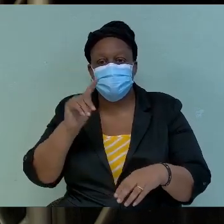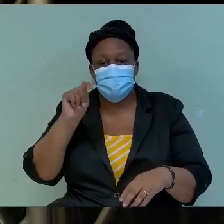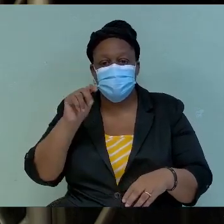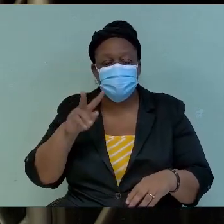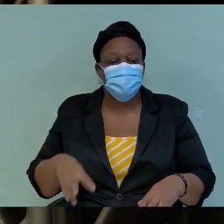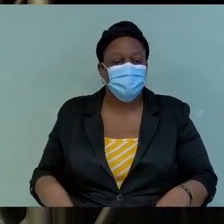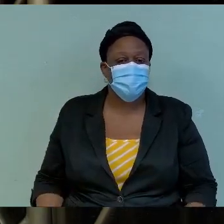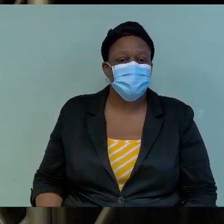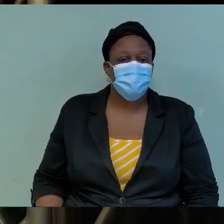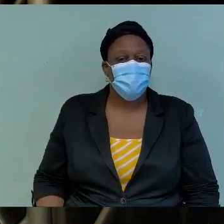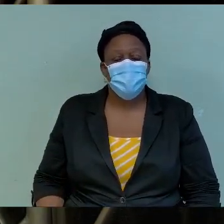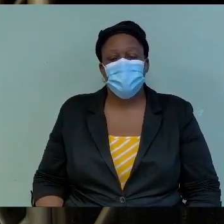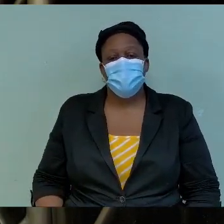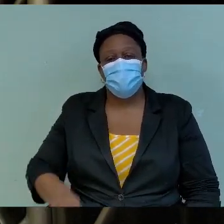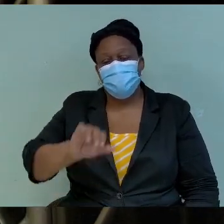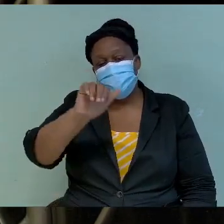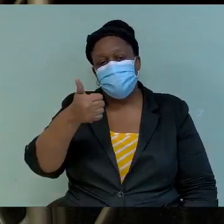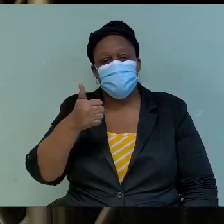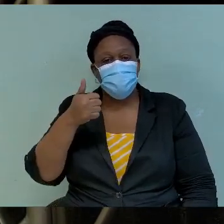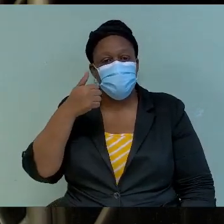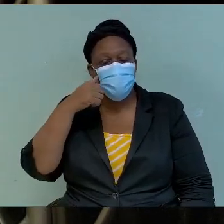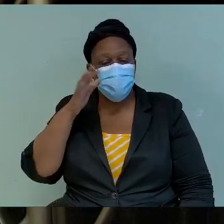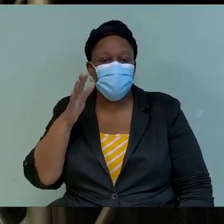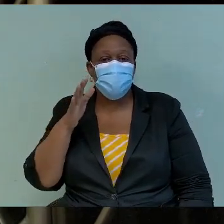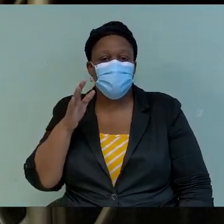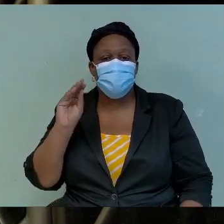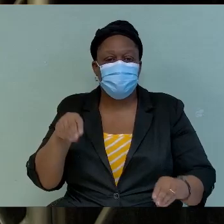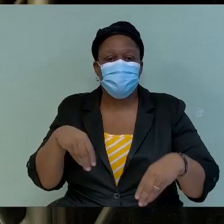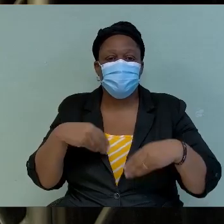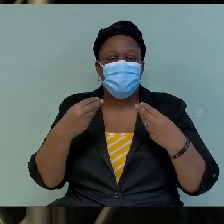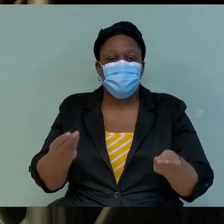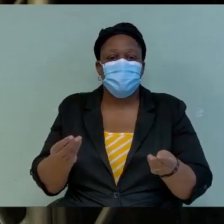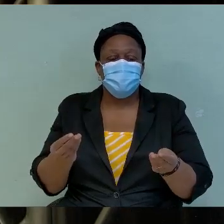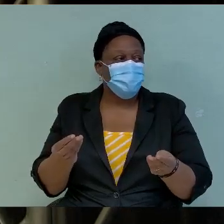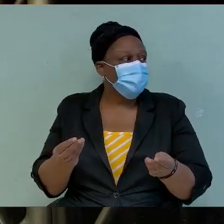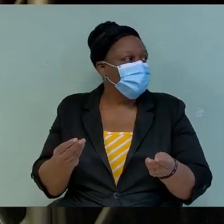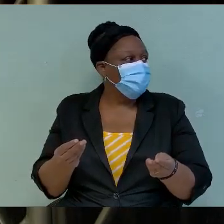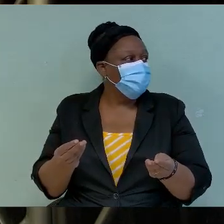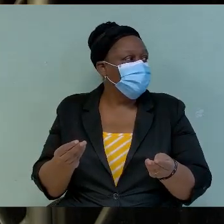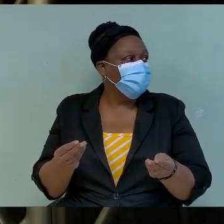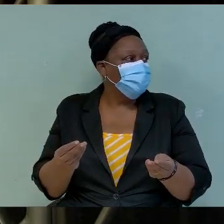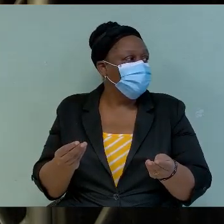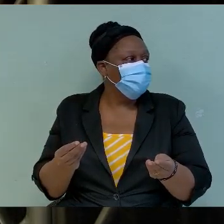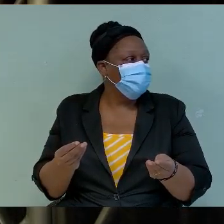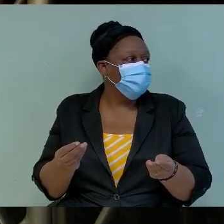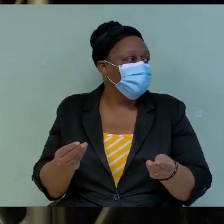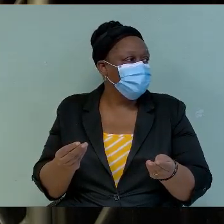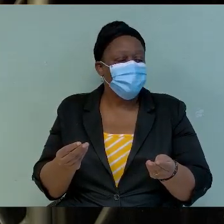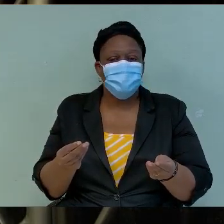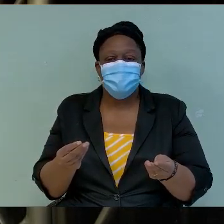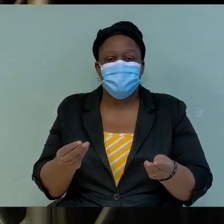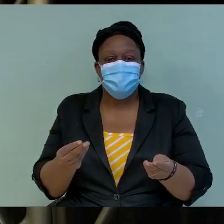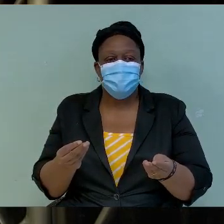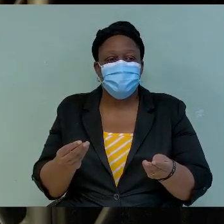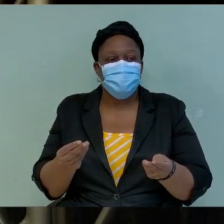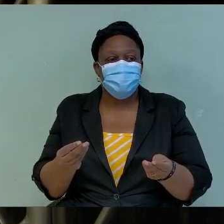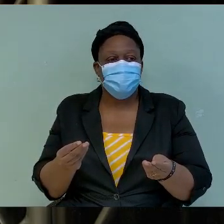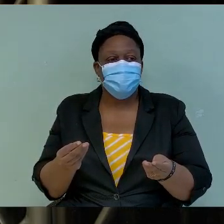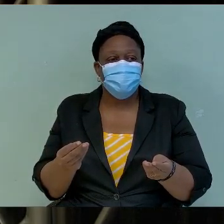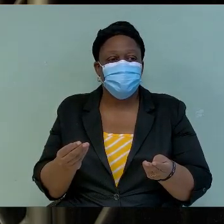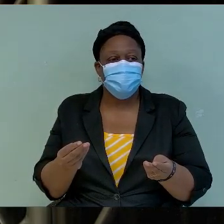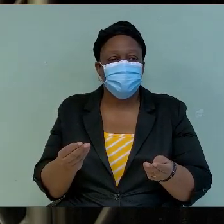of Connery. Auntie May, thank you for the juices. 3 big heavy bottles of guava juice and other